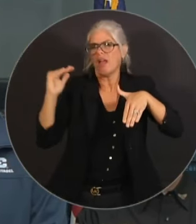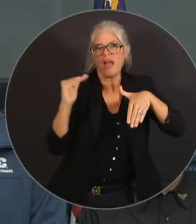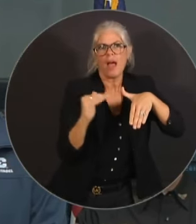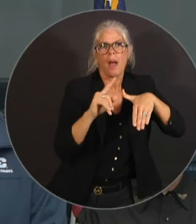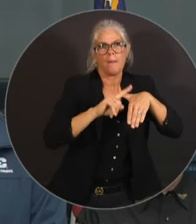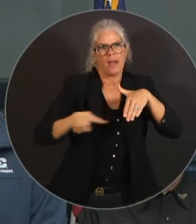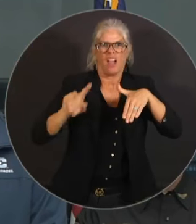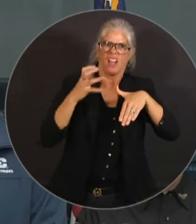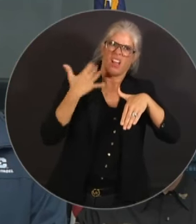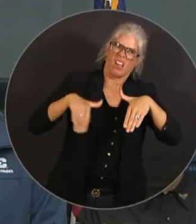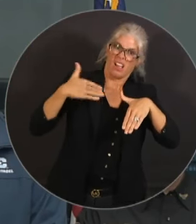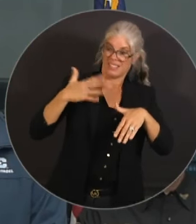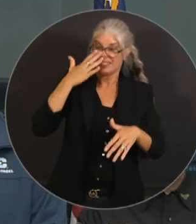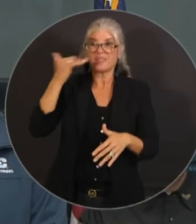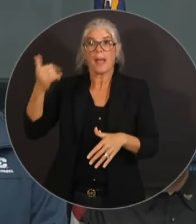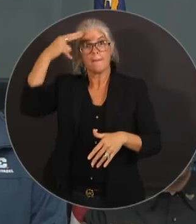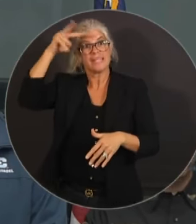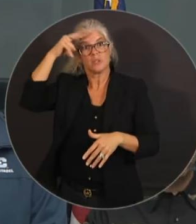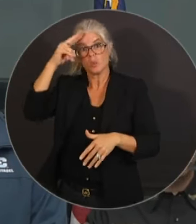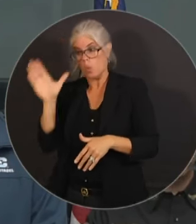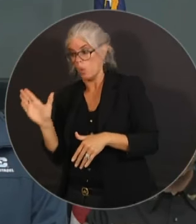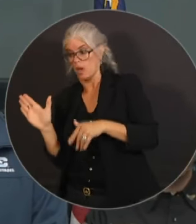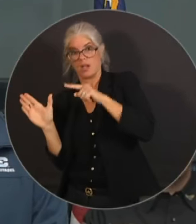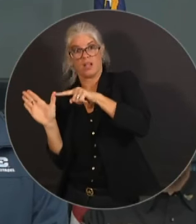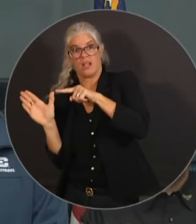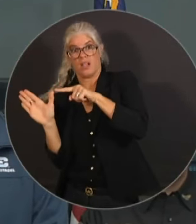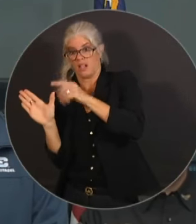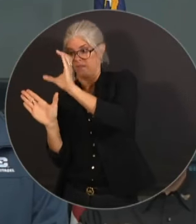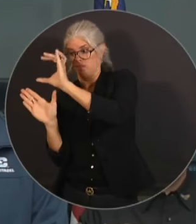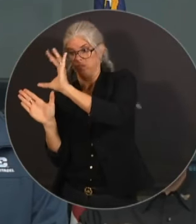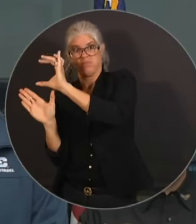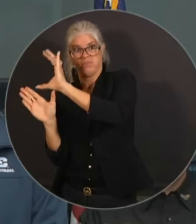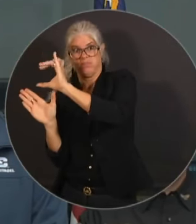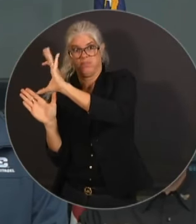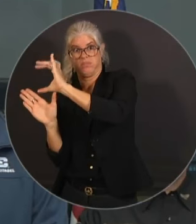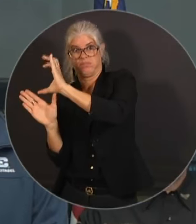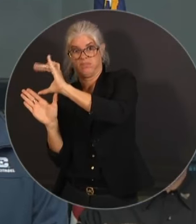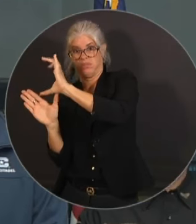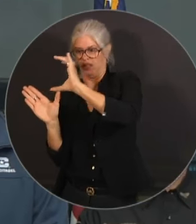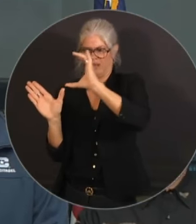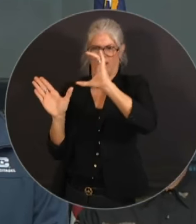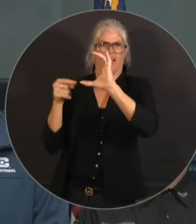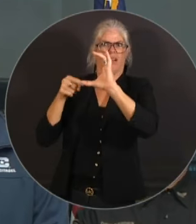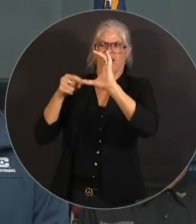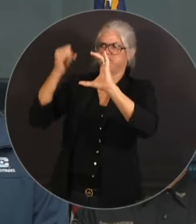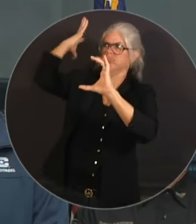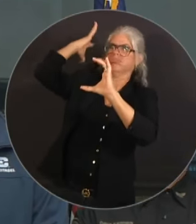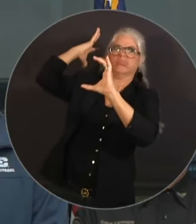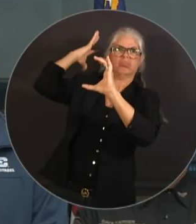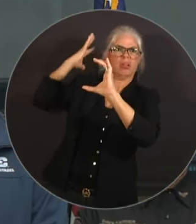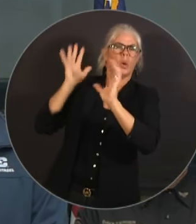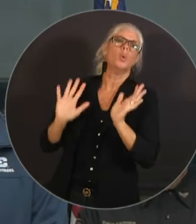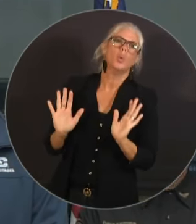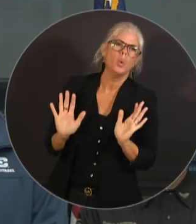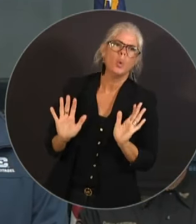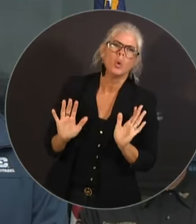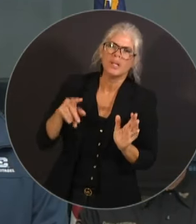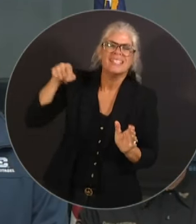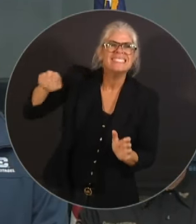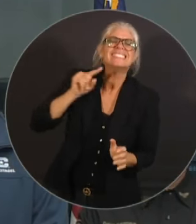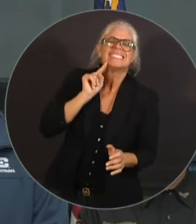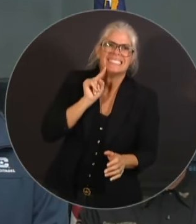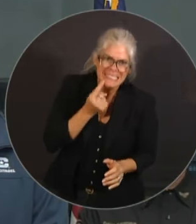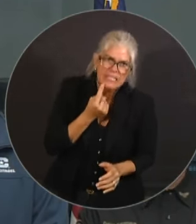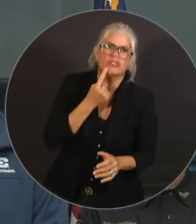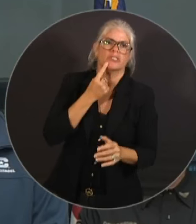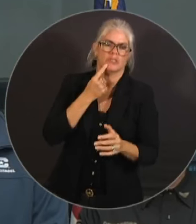Yucatan Peninsula, hurricanes don't get that much stronger than that. I mean, there have been some that have, but that is a really, really serious storm. And so